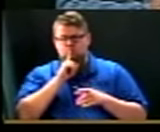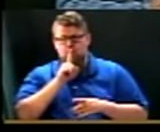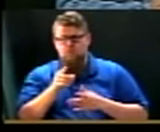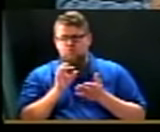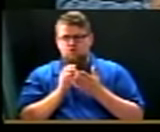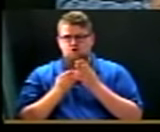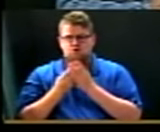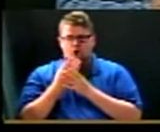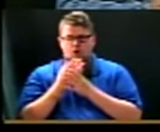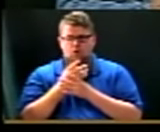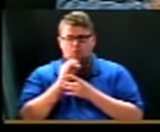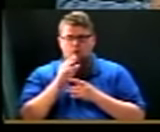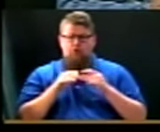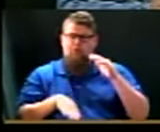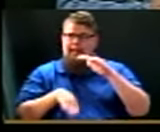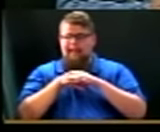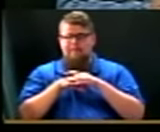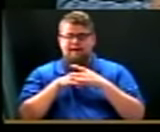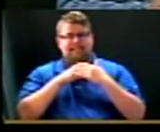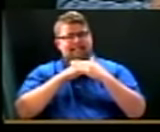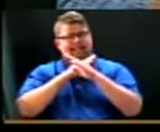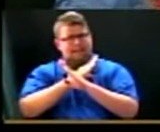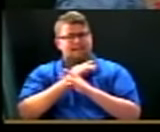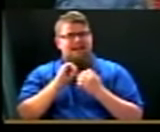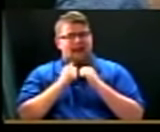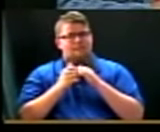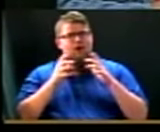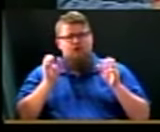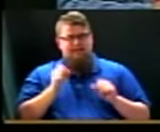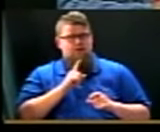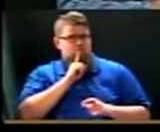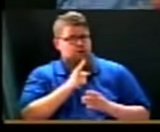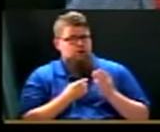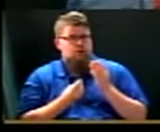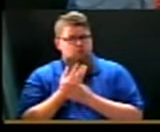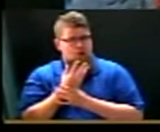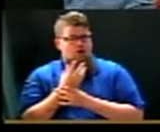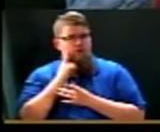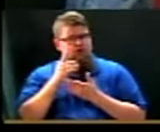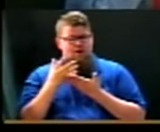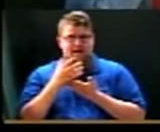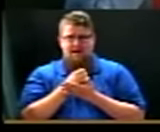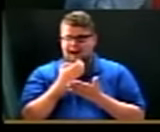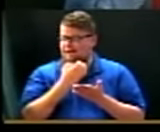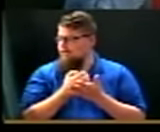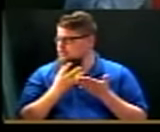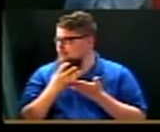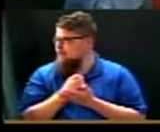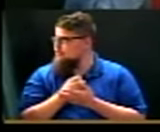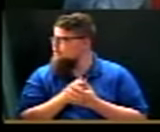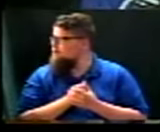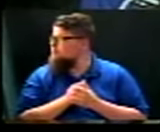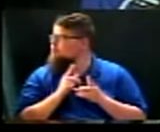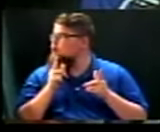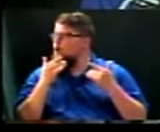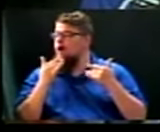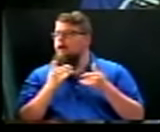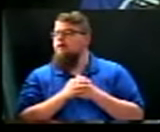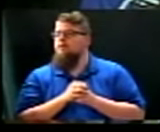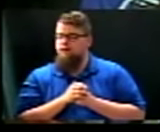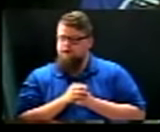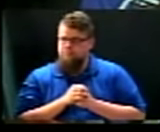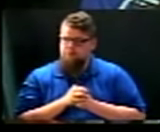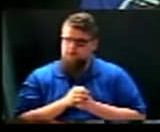limiting how much they grew in your evidence collecting. But go ahead. I'm sorry.